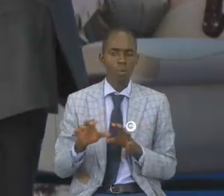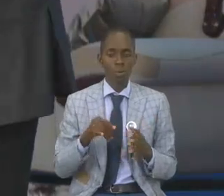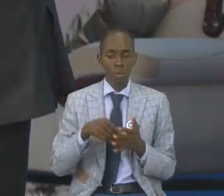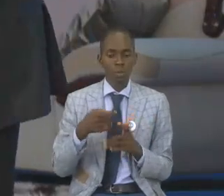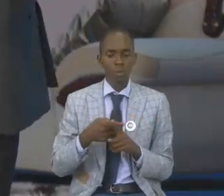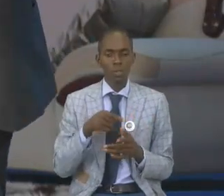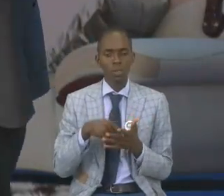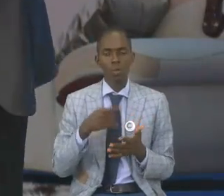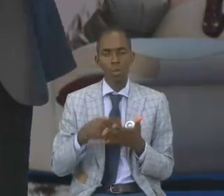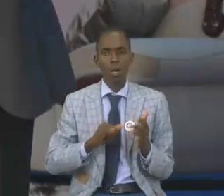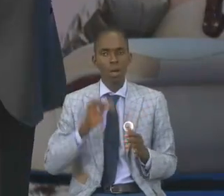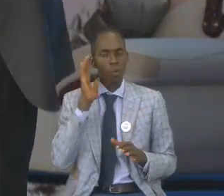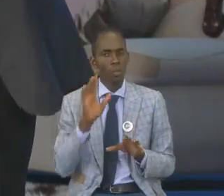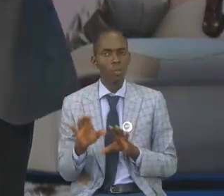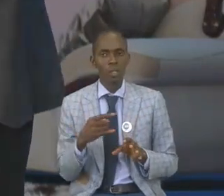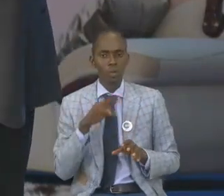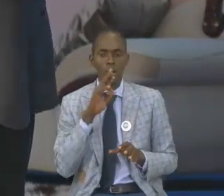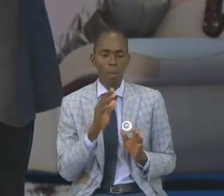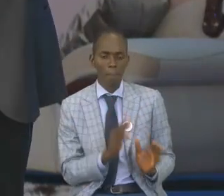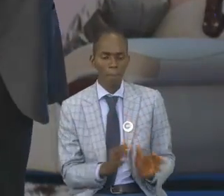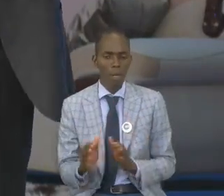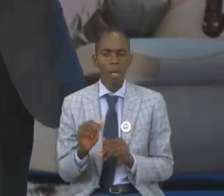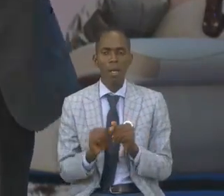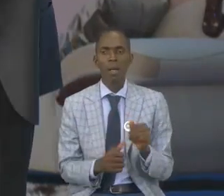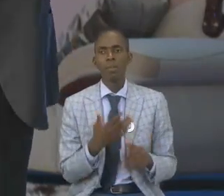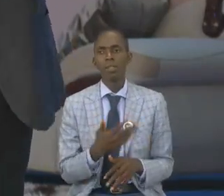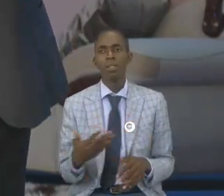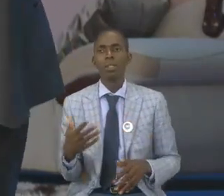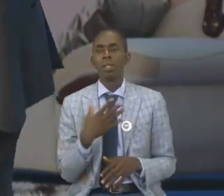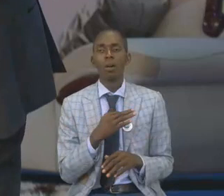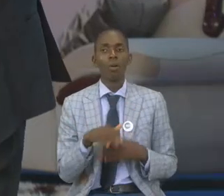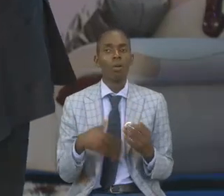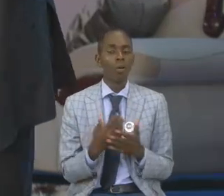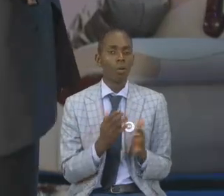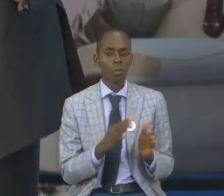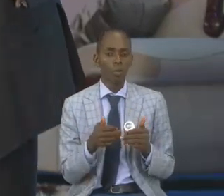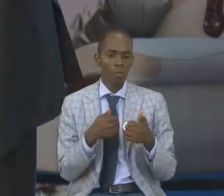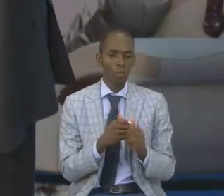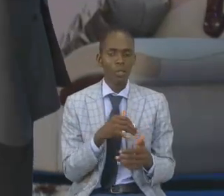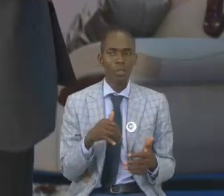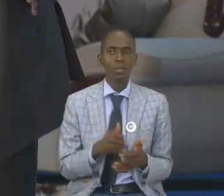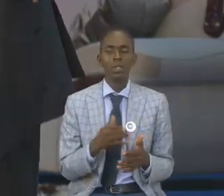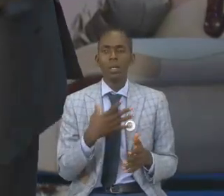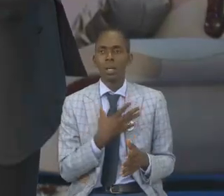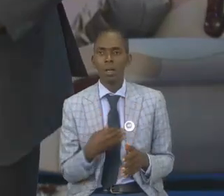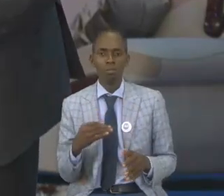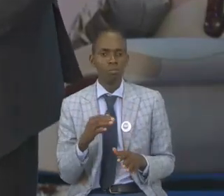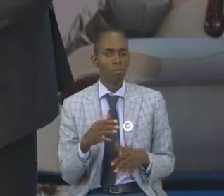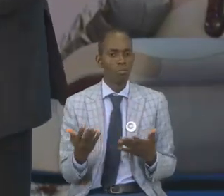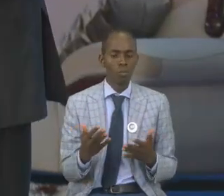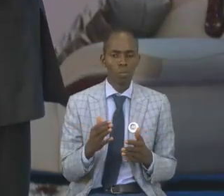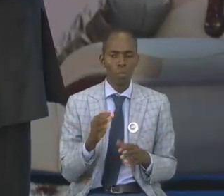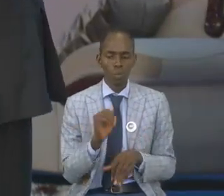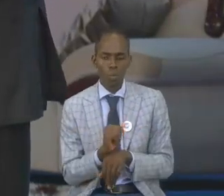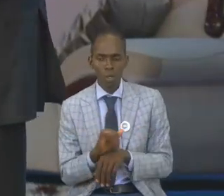what I will do. And you're planning everything. And with all the plans, you're following the plans. You're walking, you're resting, you're walking, you're sleeping.